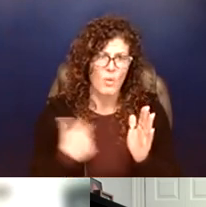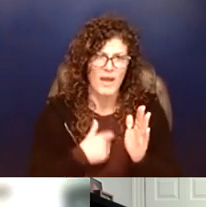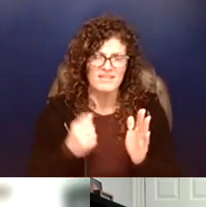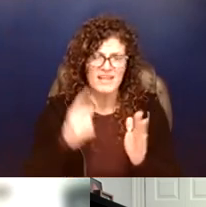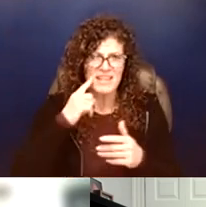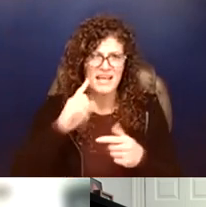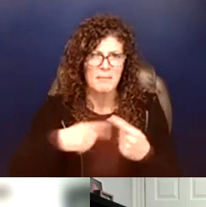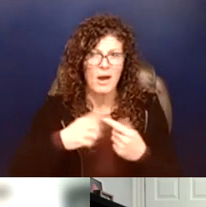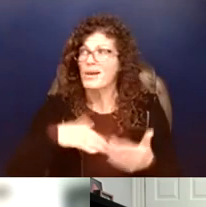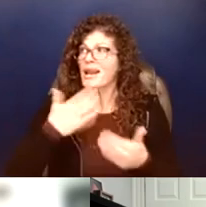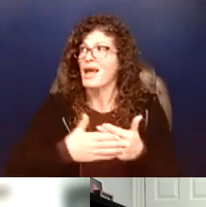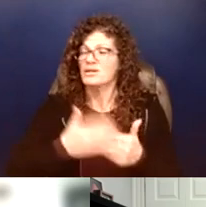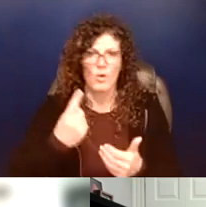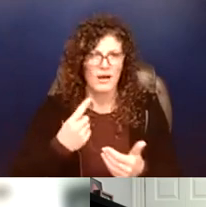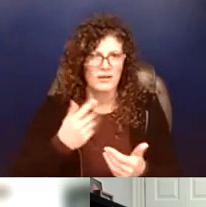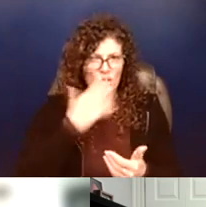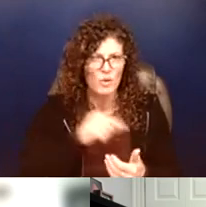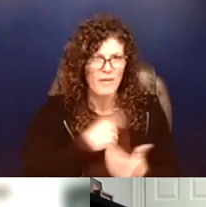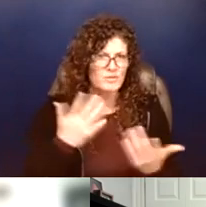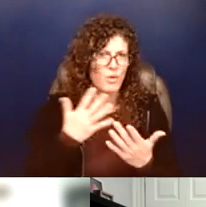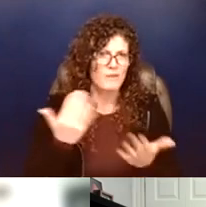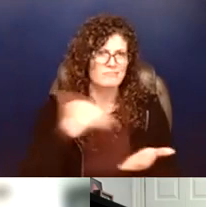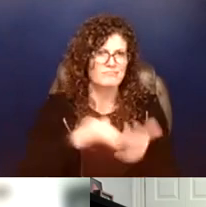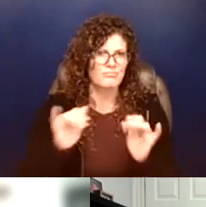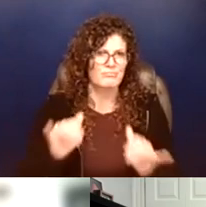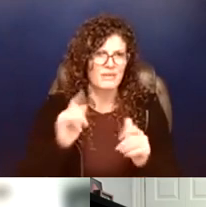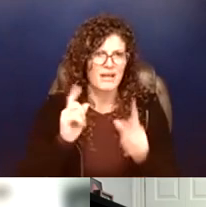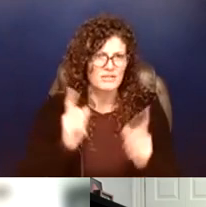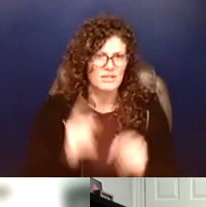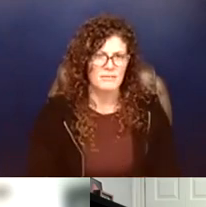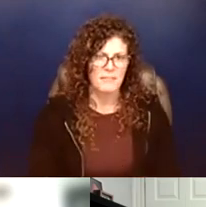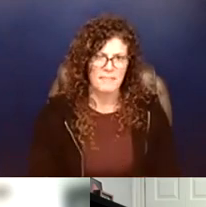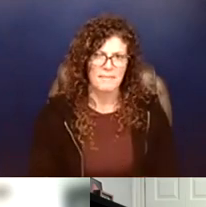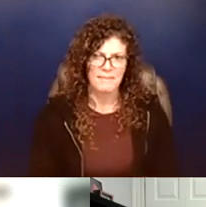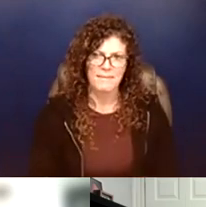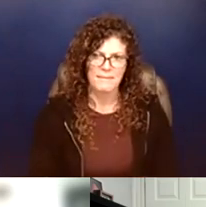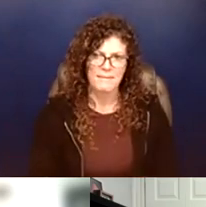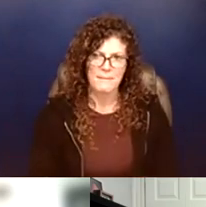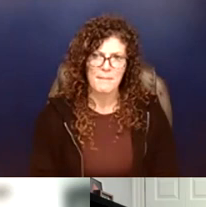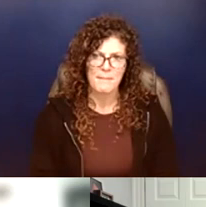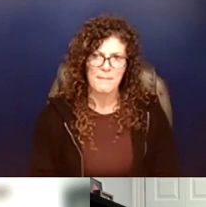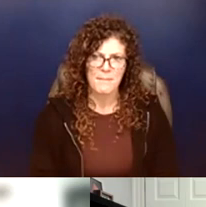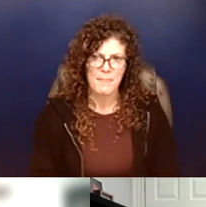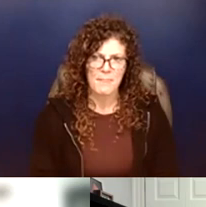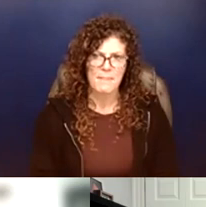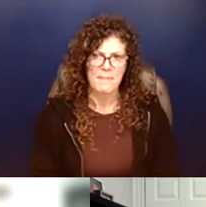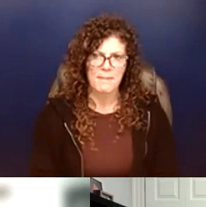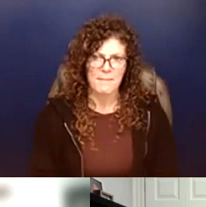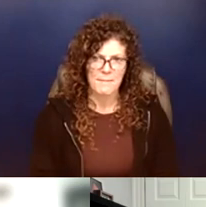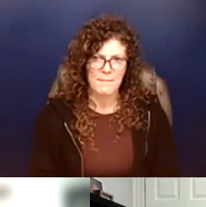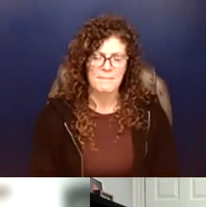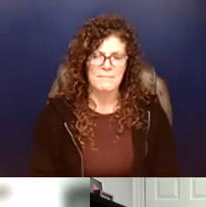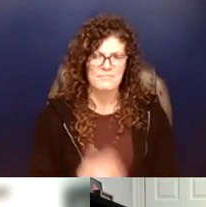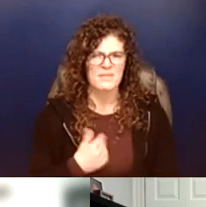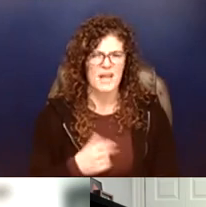next superintendent. So I just thought that that's really important to talk about, and I look forward to possibly hearing